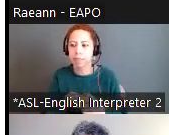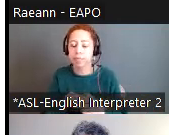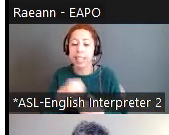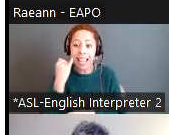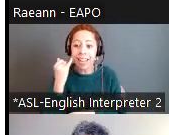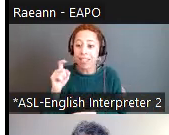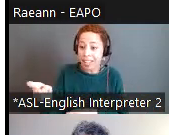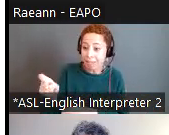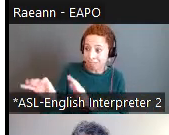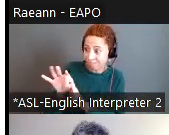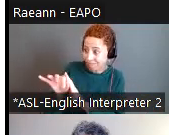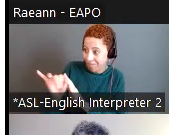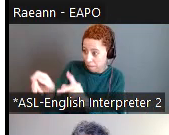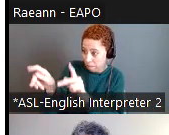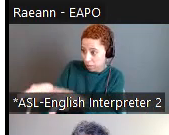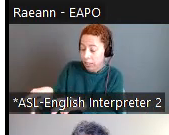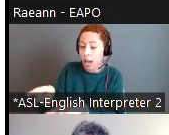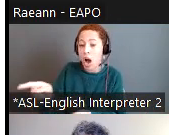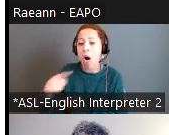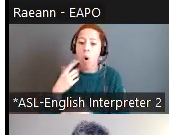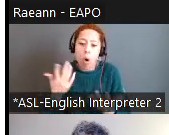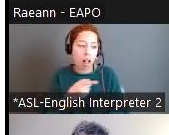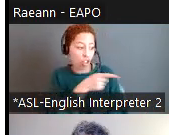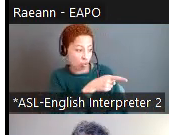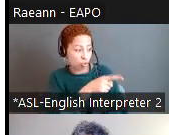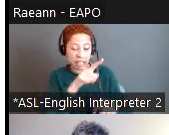well, you were found incapable one day, so I'm in charge